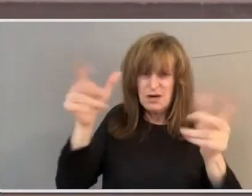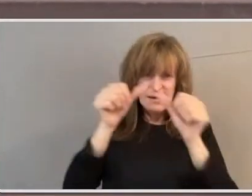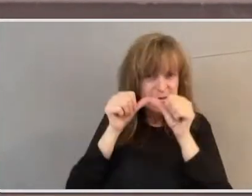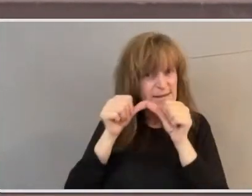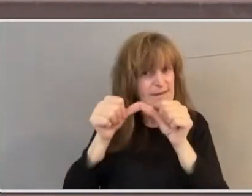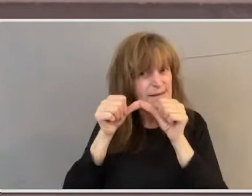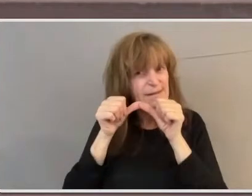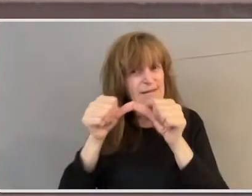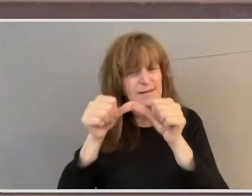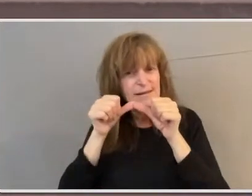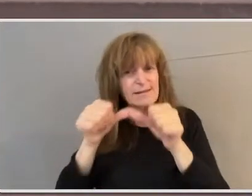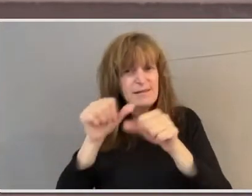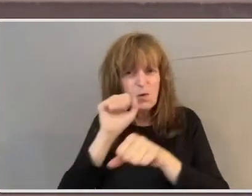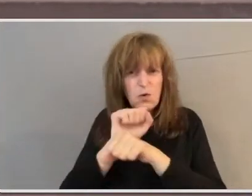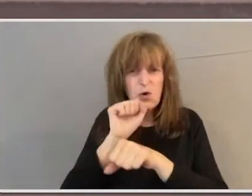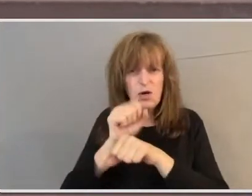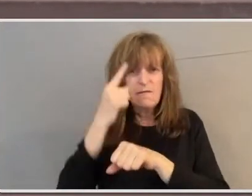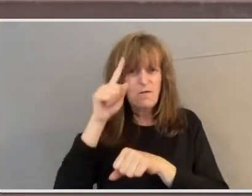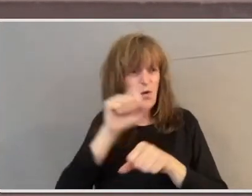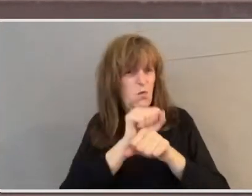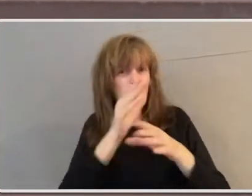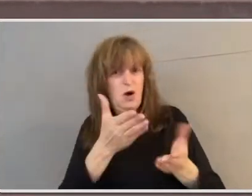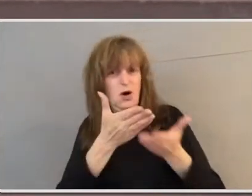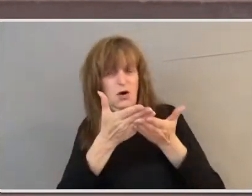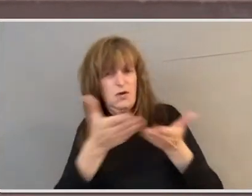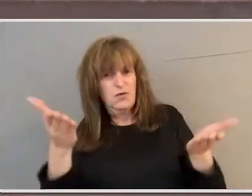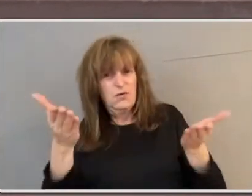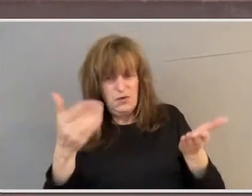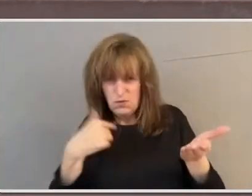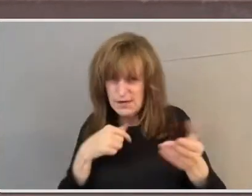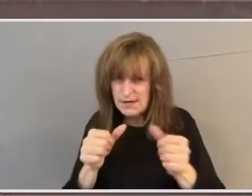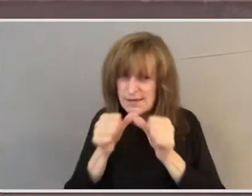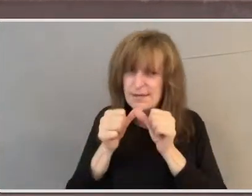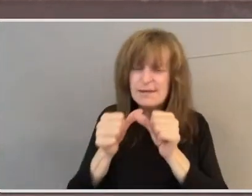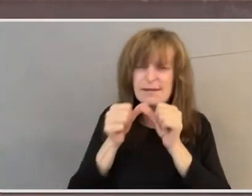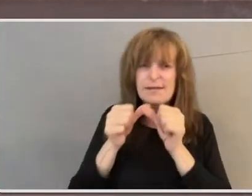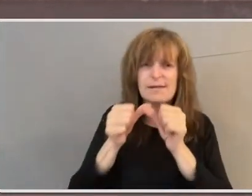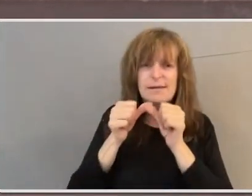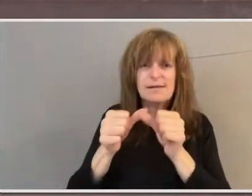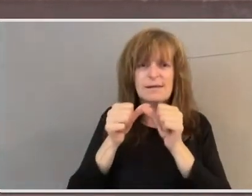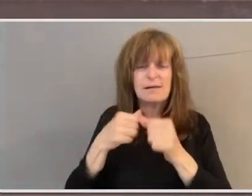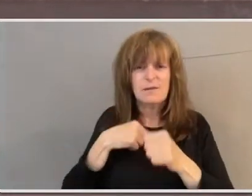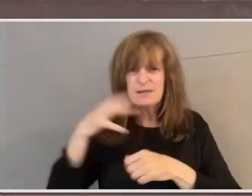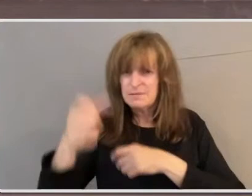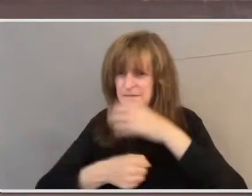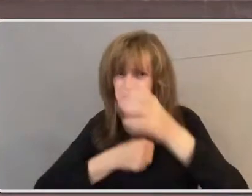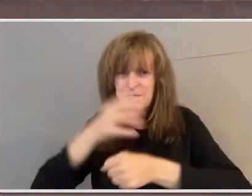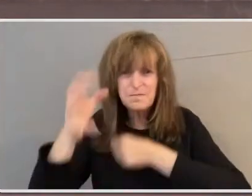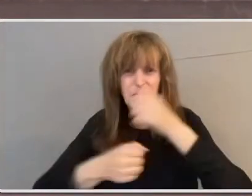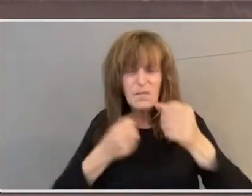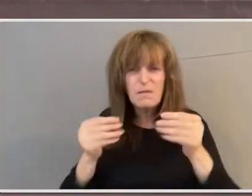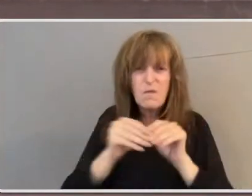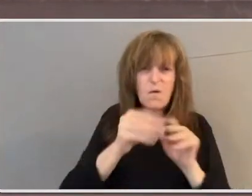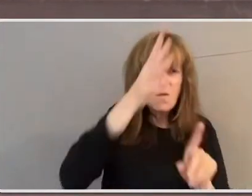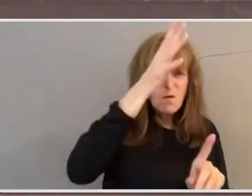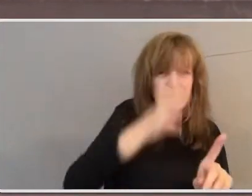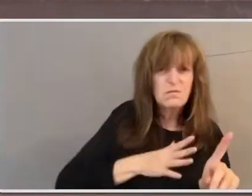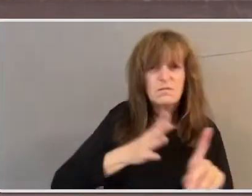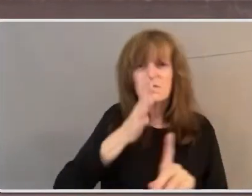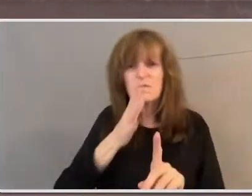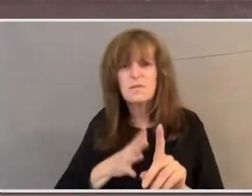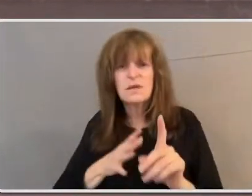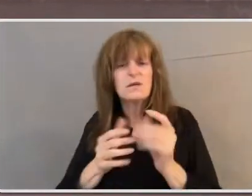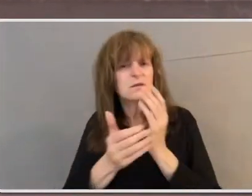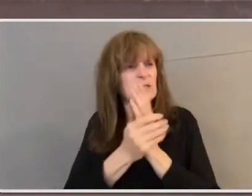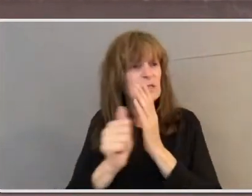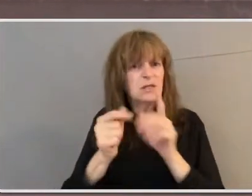stone unturned as we get more women and men into the skilled trades. We're providing high school students with